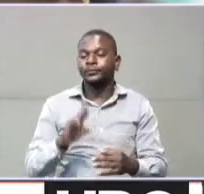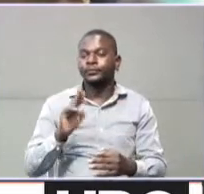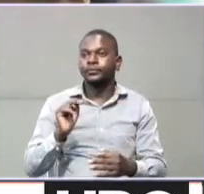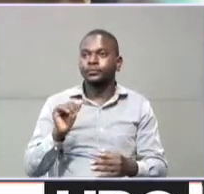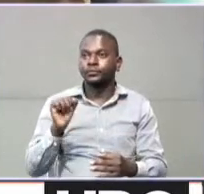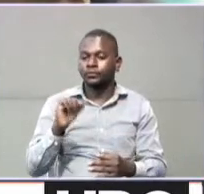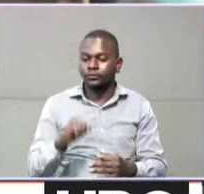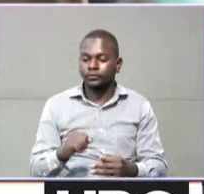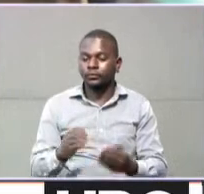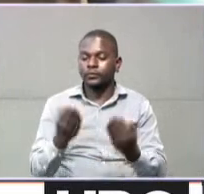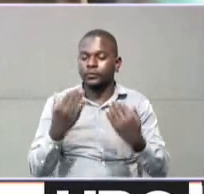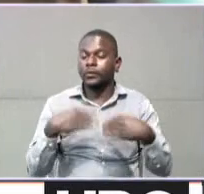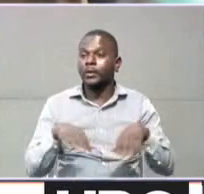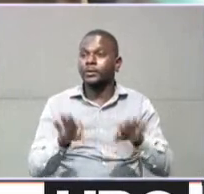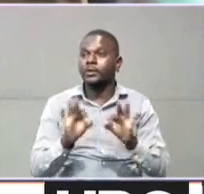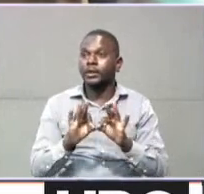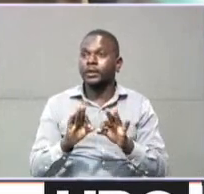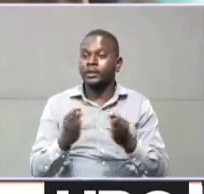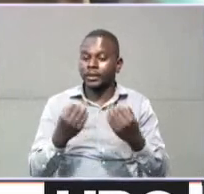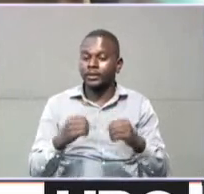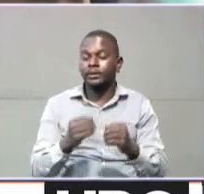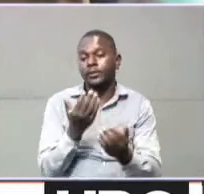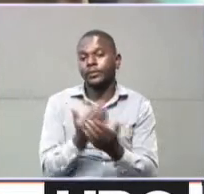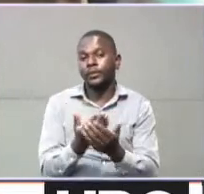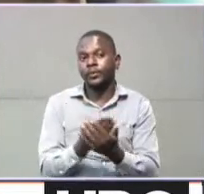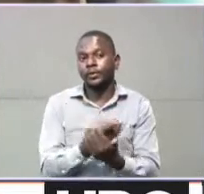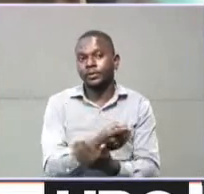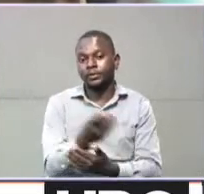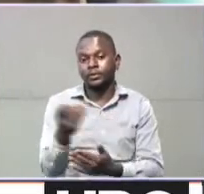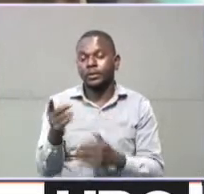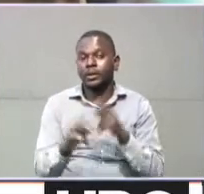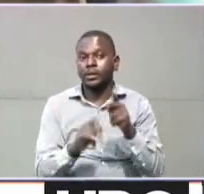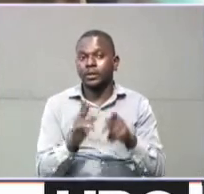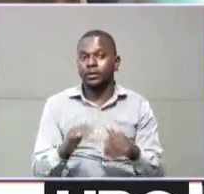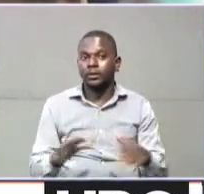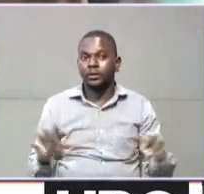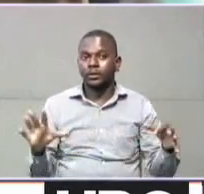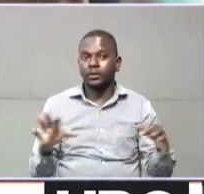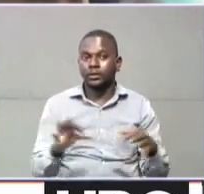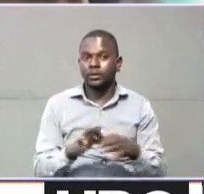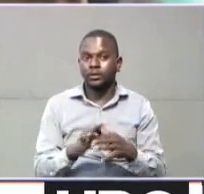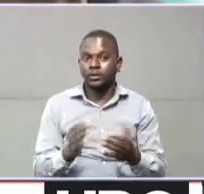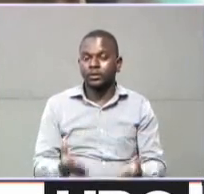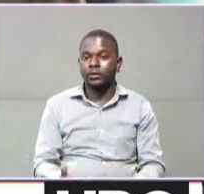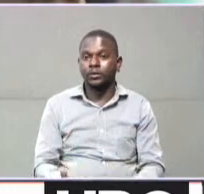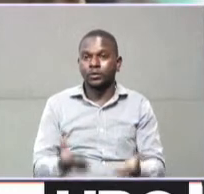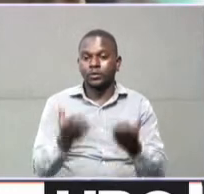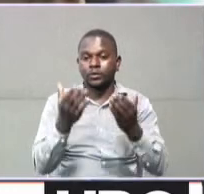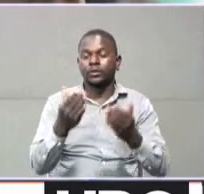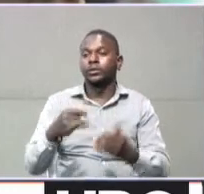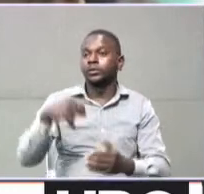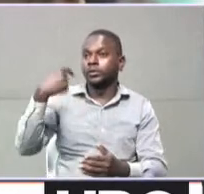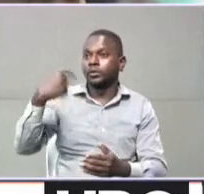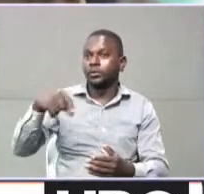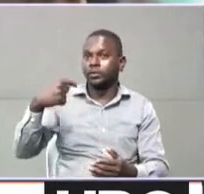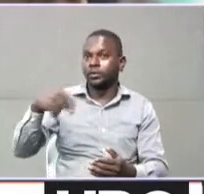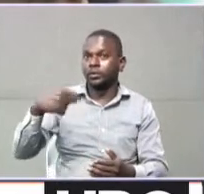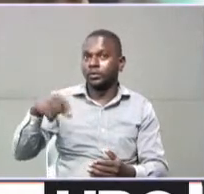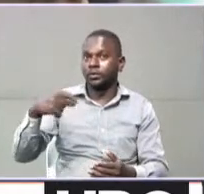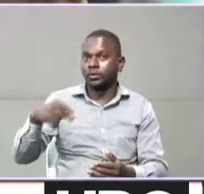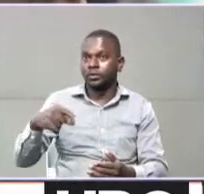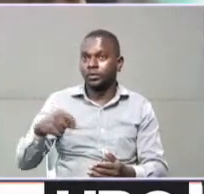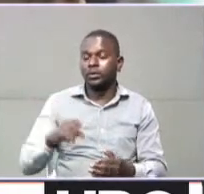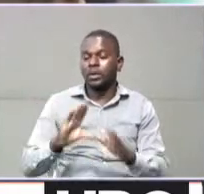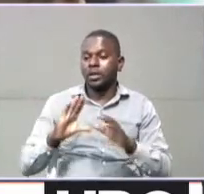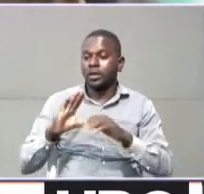to take necessary action we call upon ugandans to join hands in promoting quality a quality